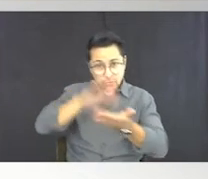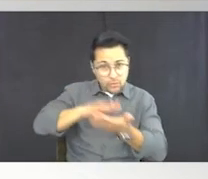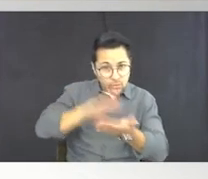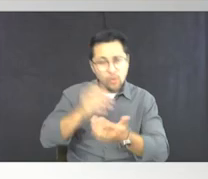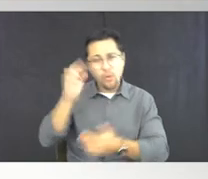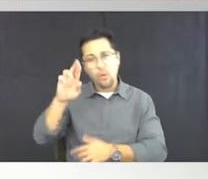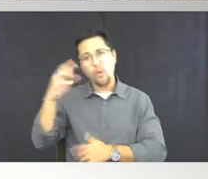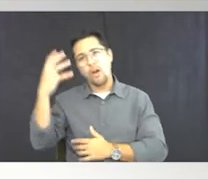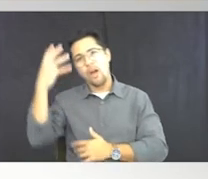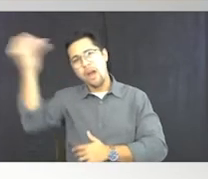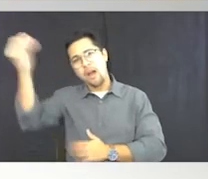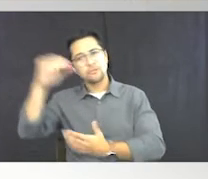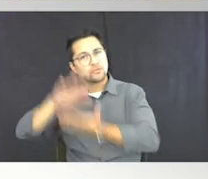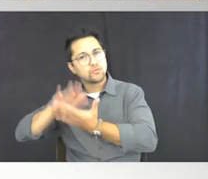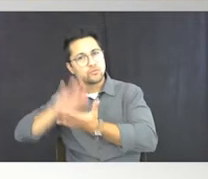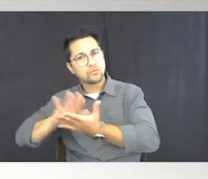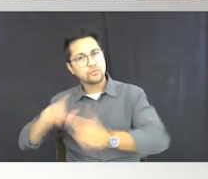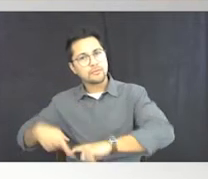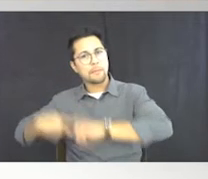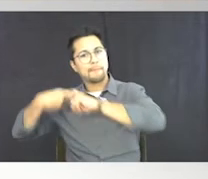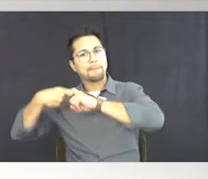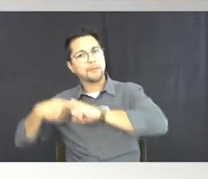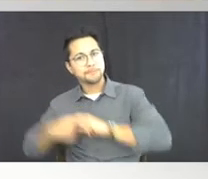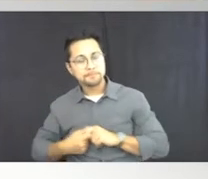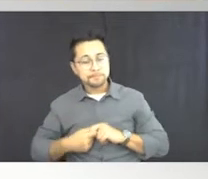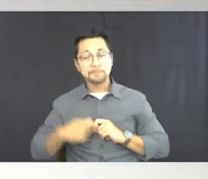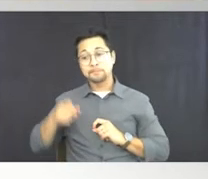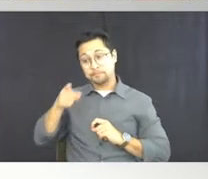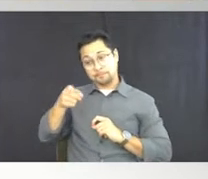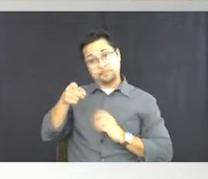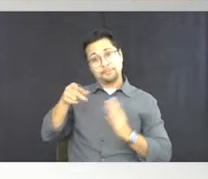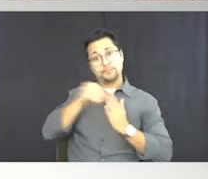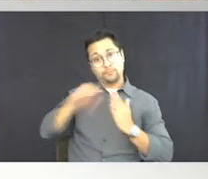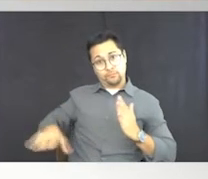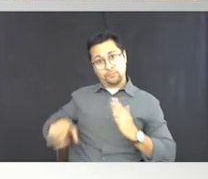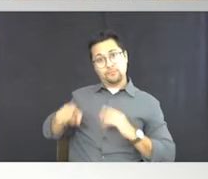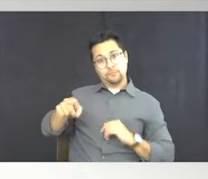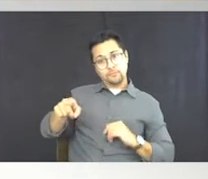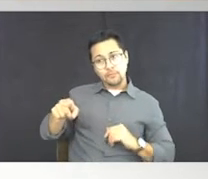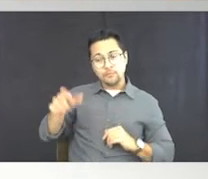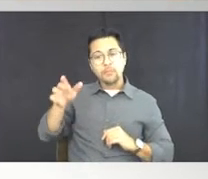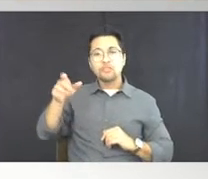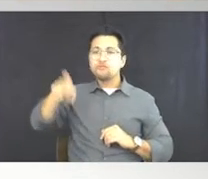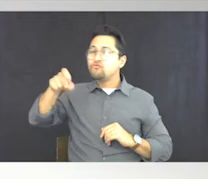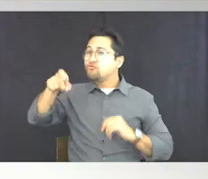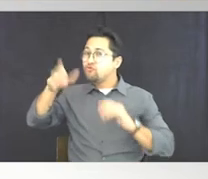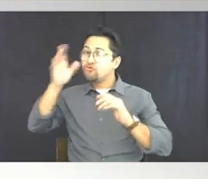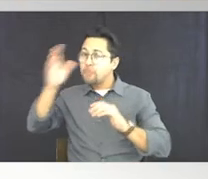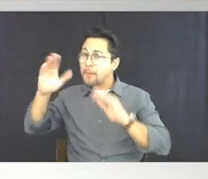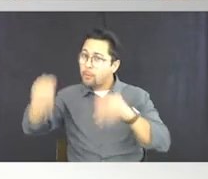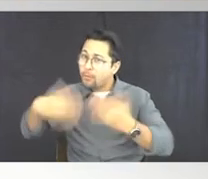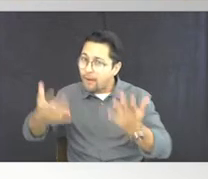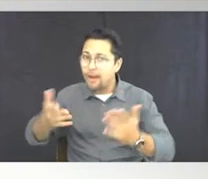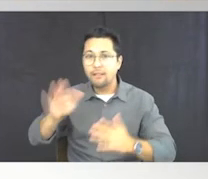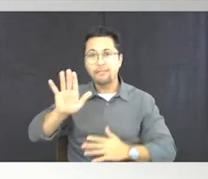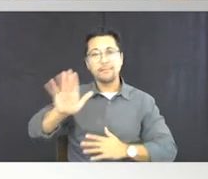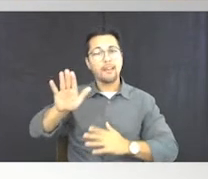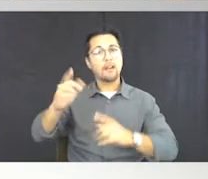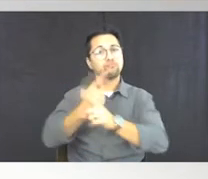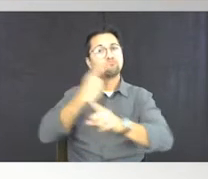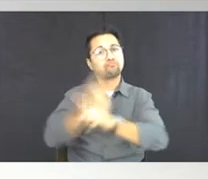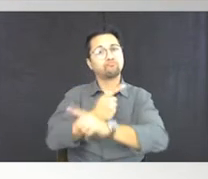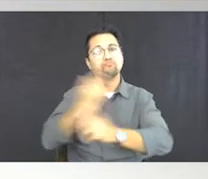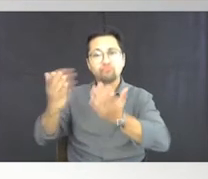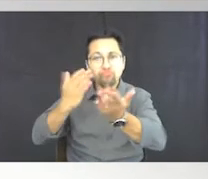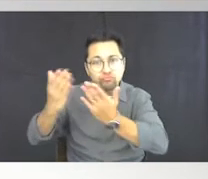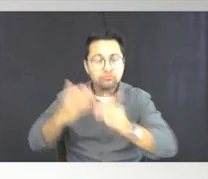out-of-school suspension, that student should be provided their services, as well